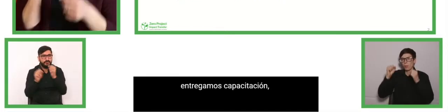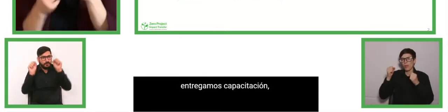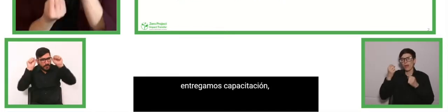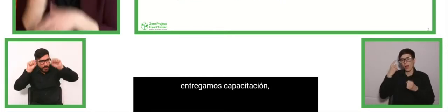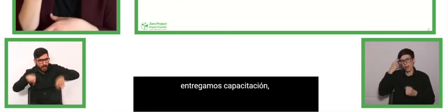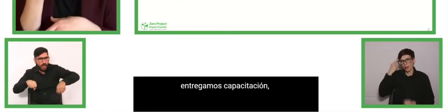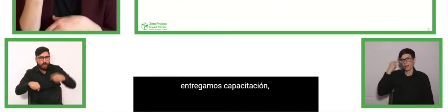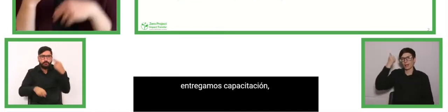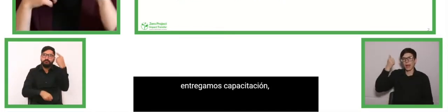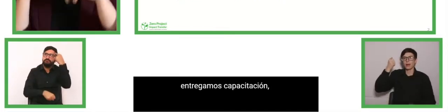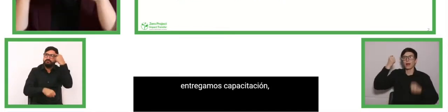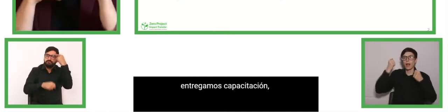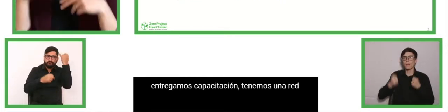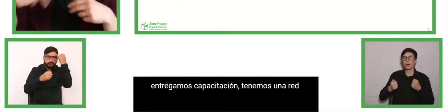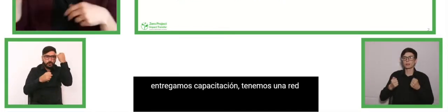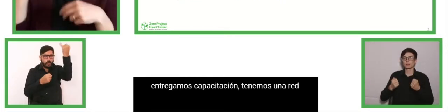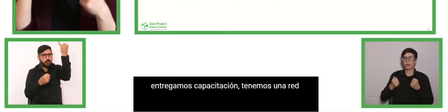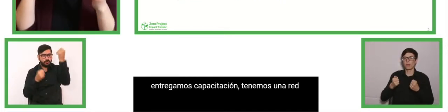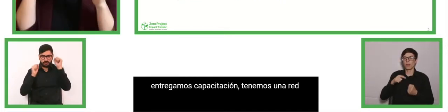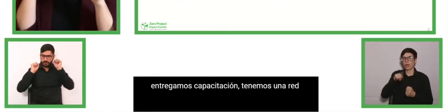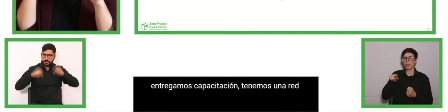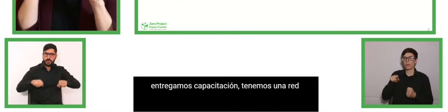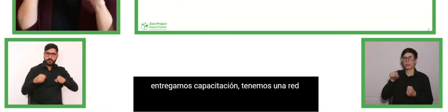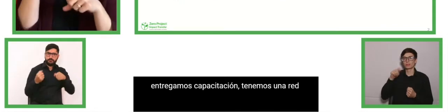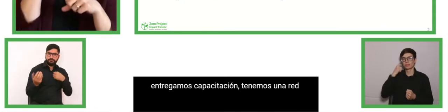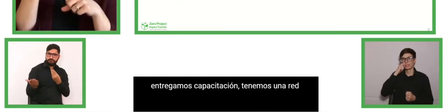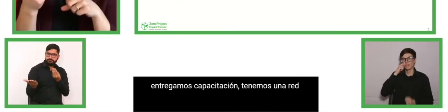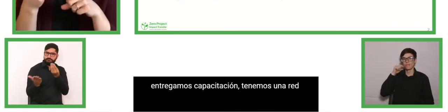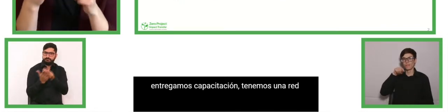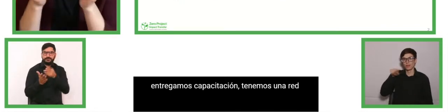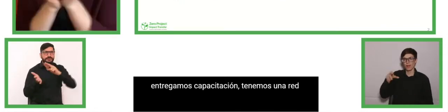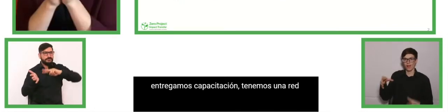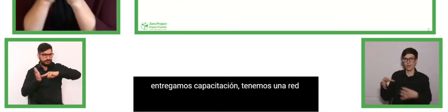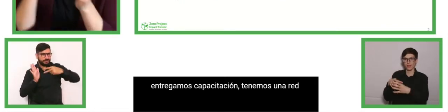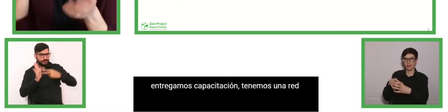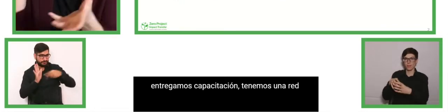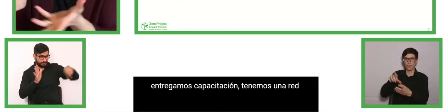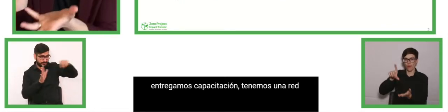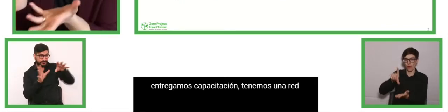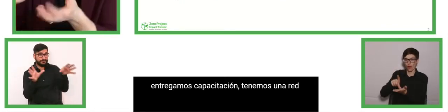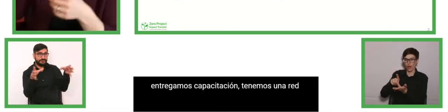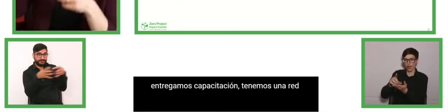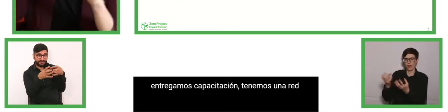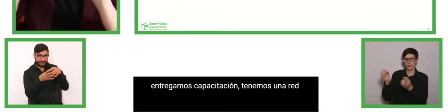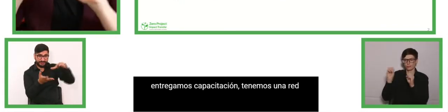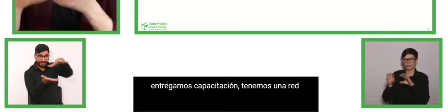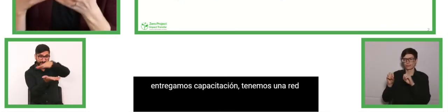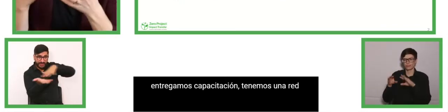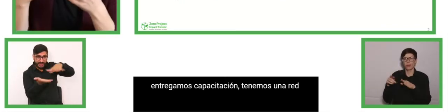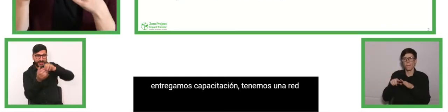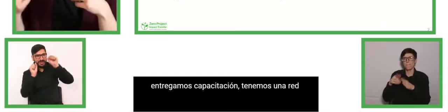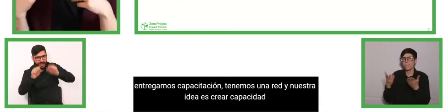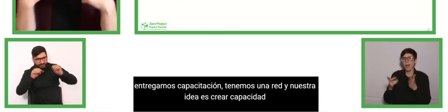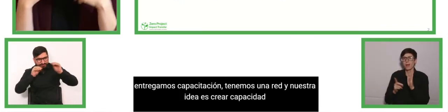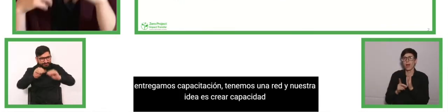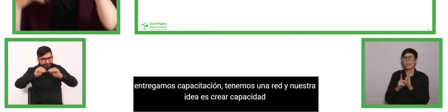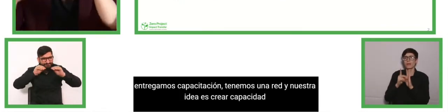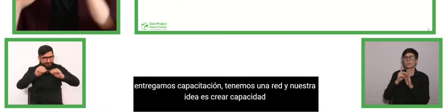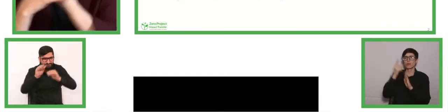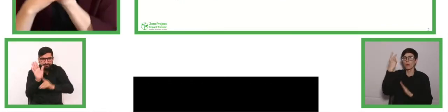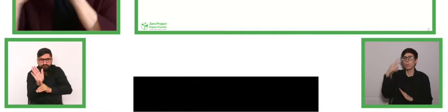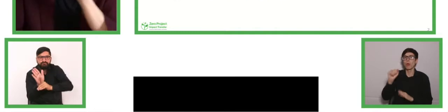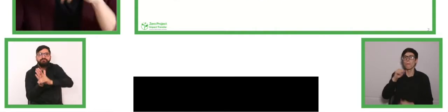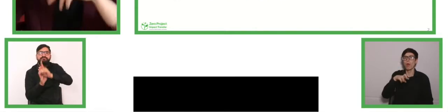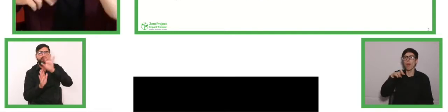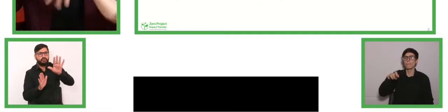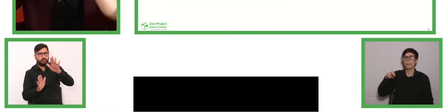That way, the local team has exactly what they need to develop their storybook apps. And what you can see from